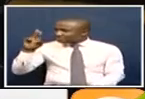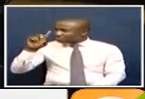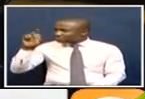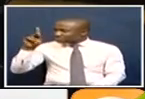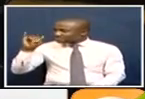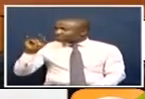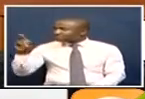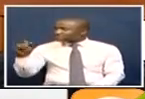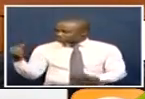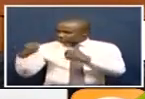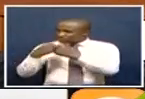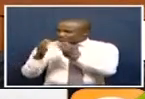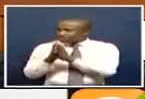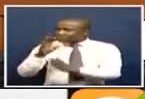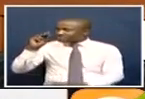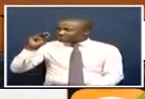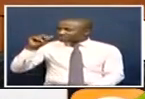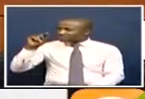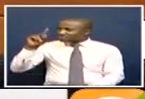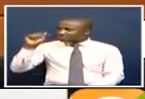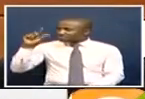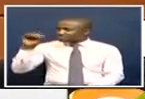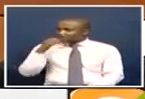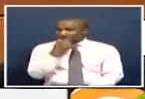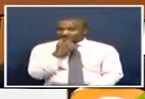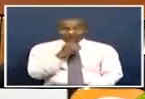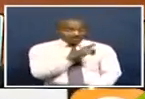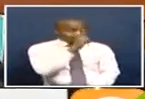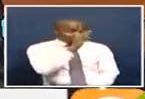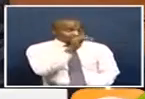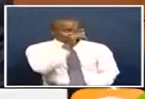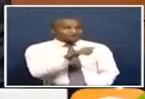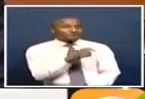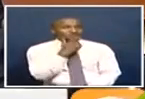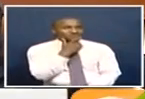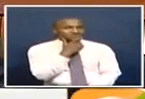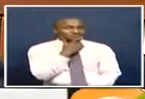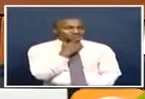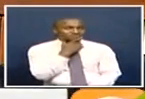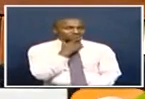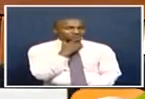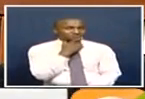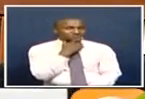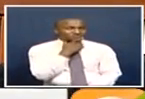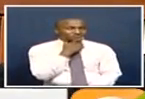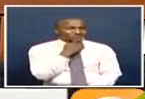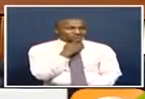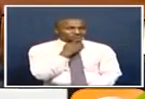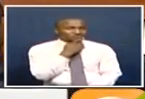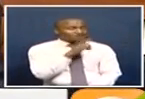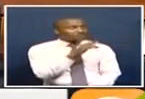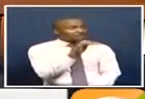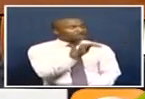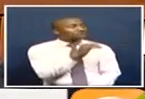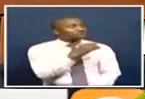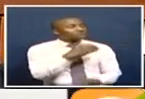the incumbent Mandago. It's a serious guy because he was prevailed upon not to leave. He said no, you've got to go up to the end.